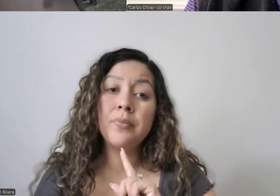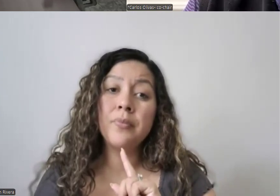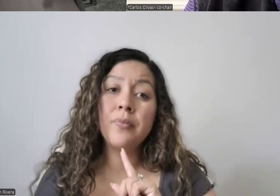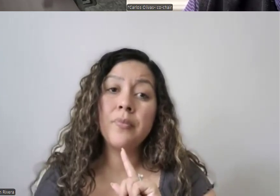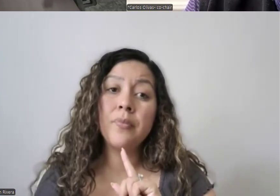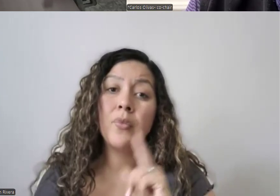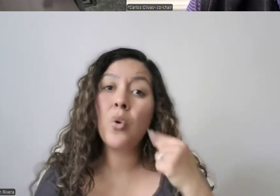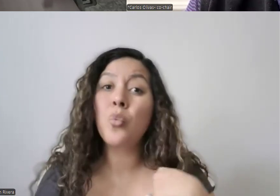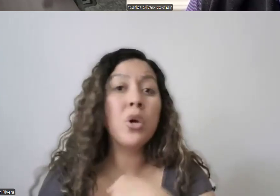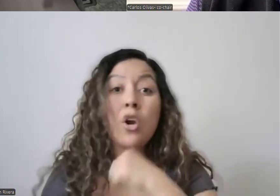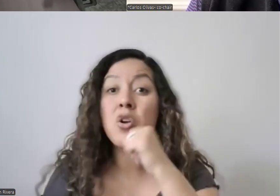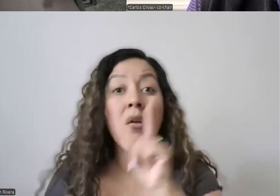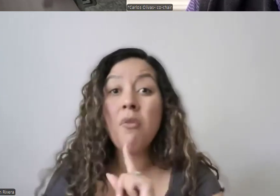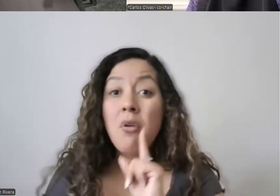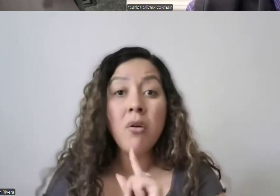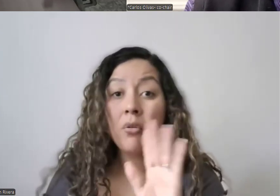You're not alone.